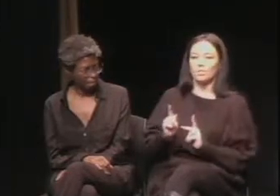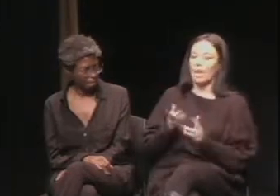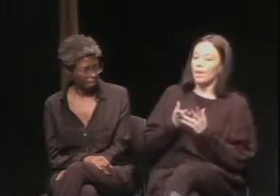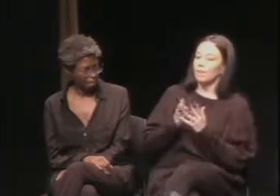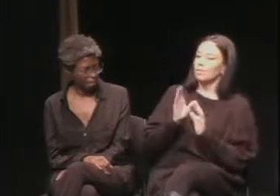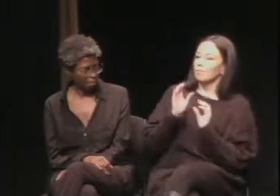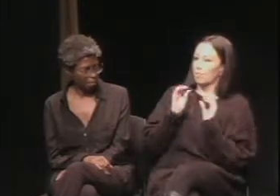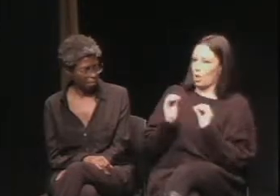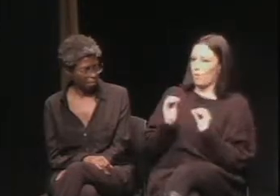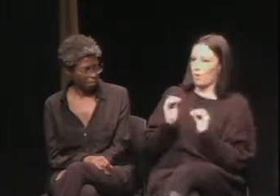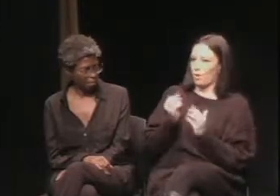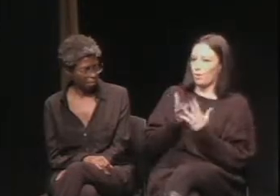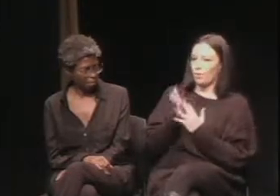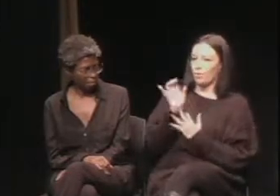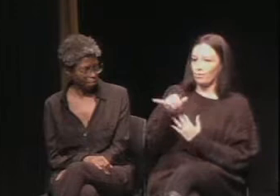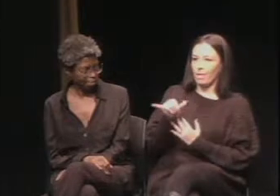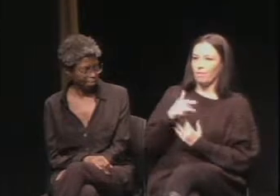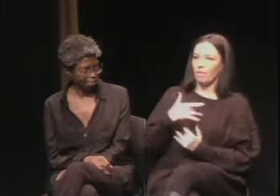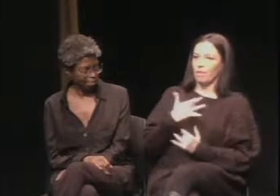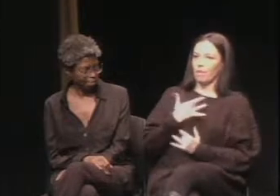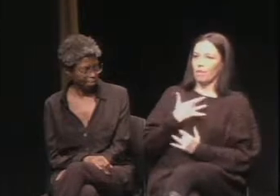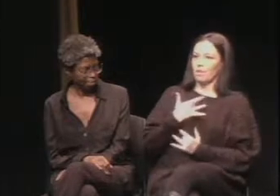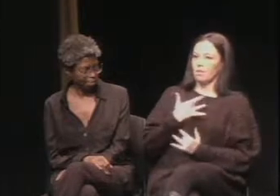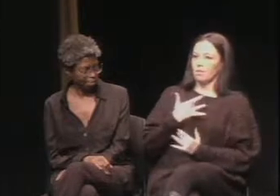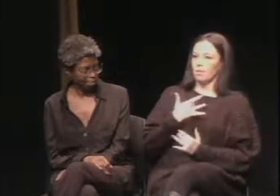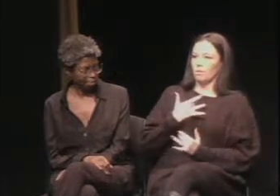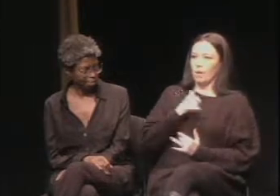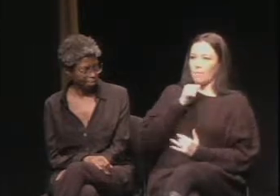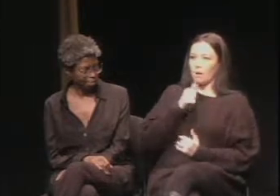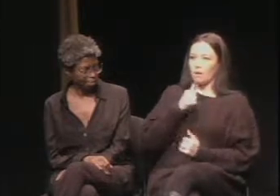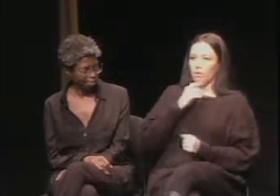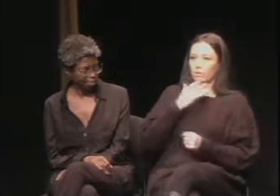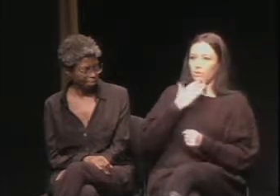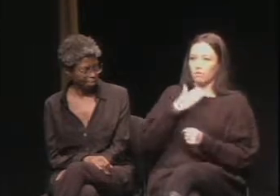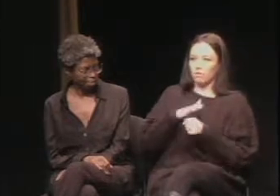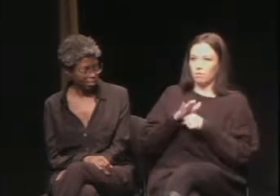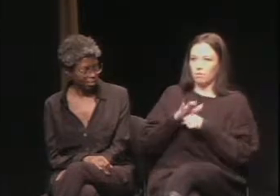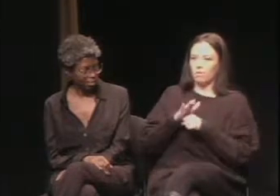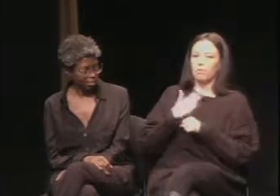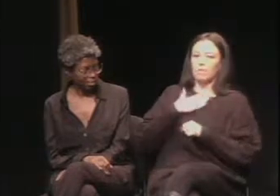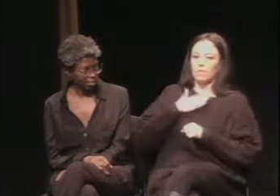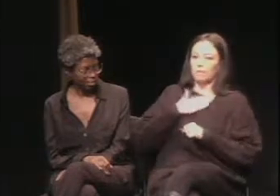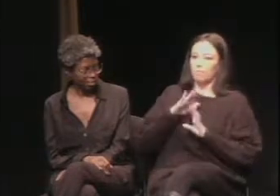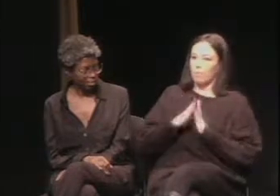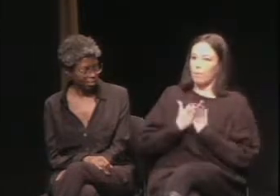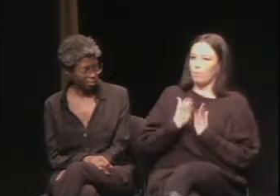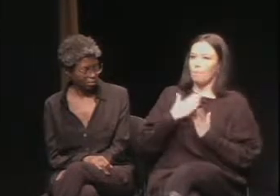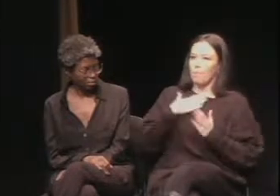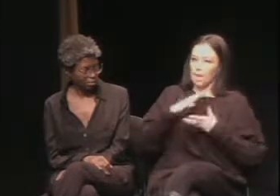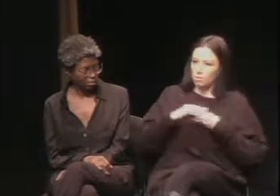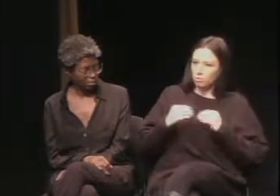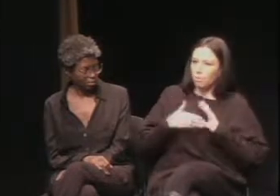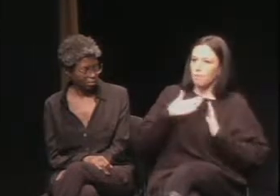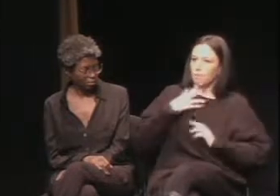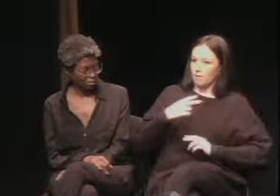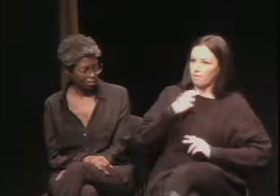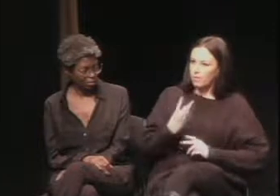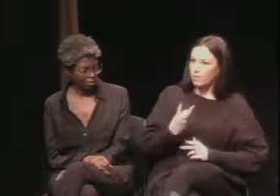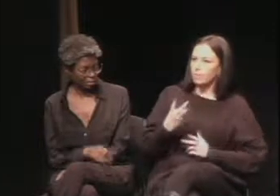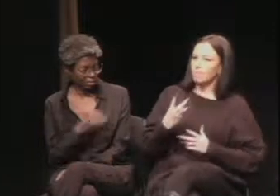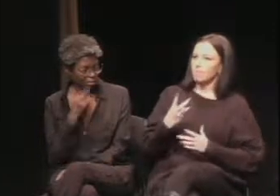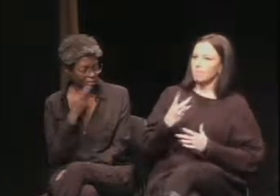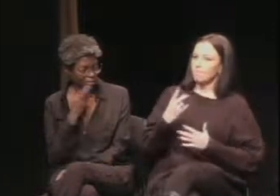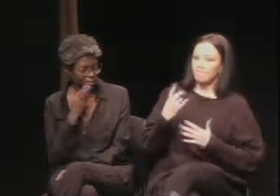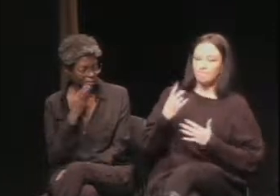that and I had that feeling, I shook that off. And I was like, this is my book, my story, my voice, my way that